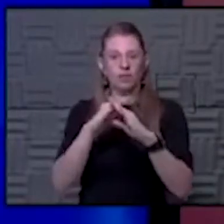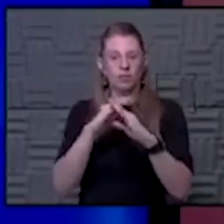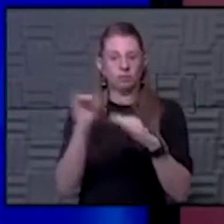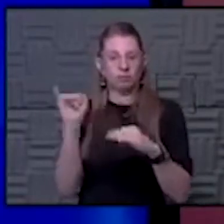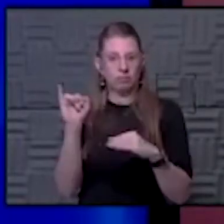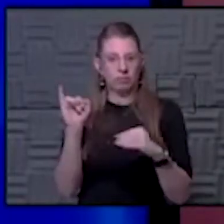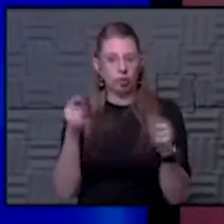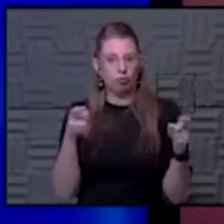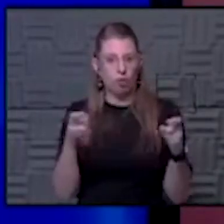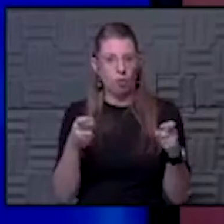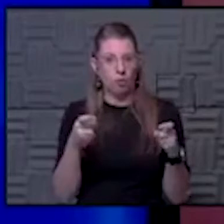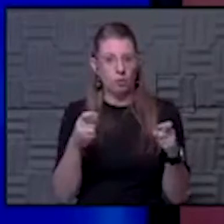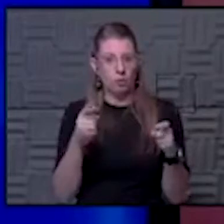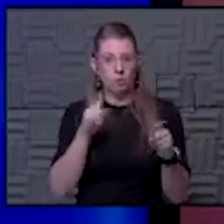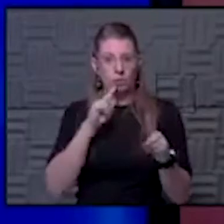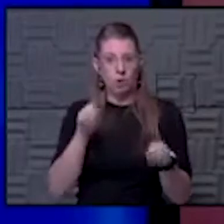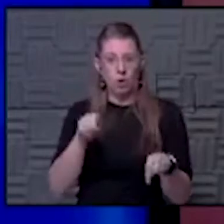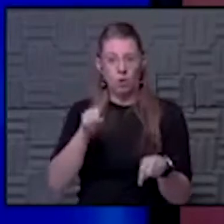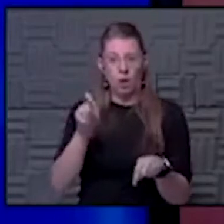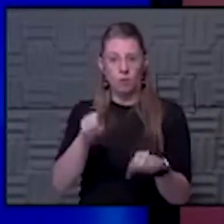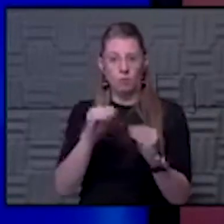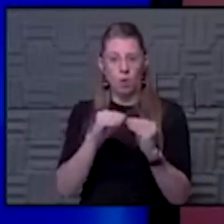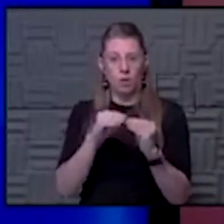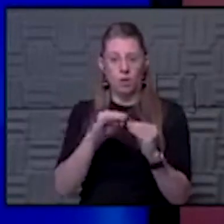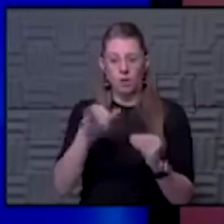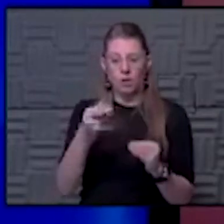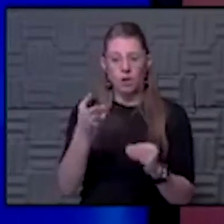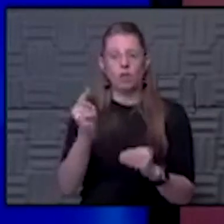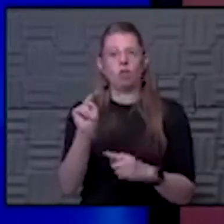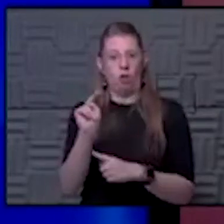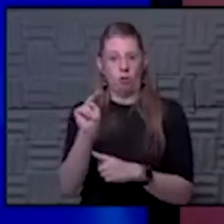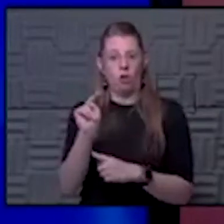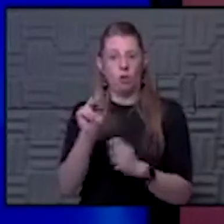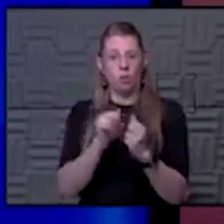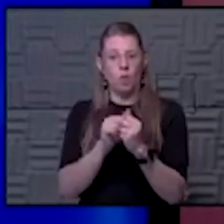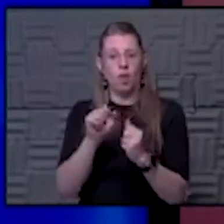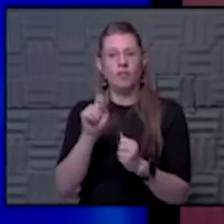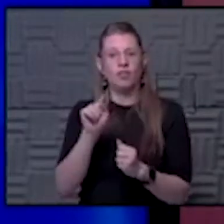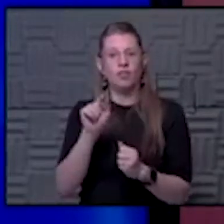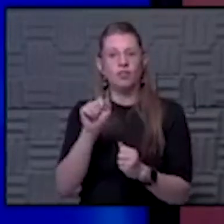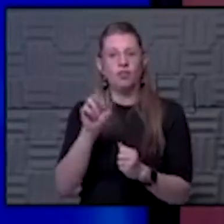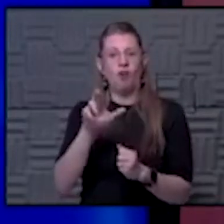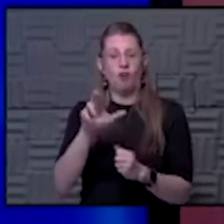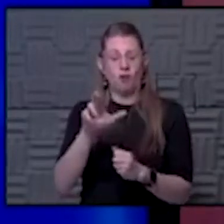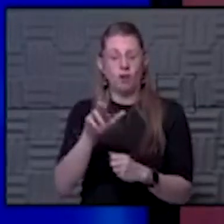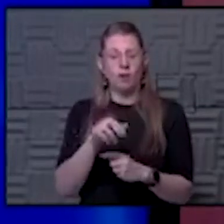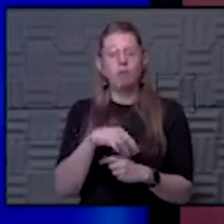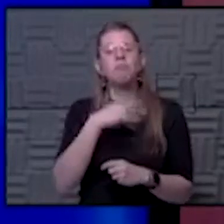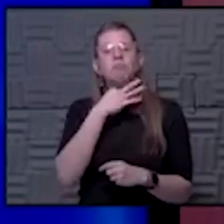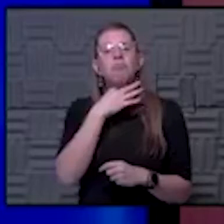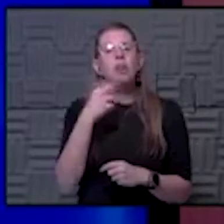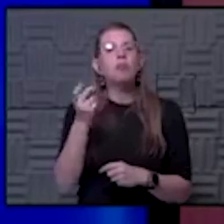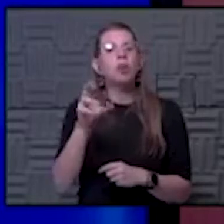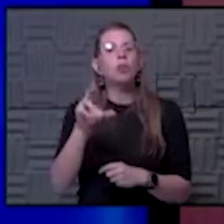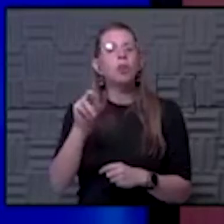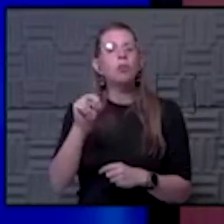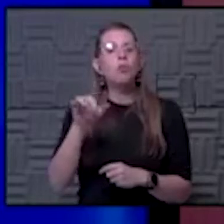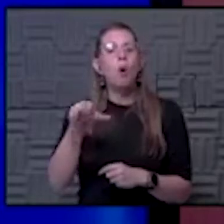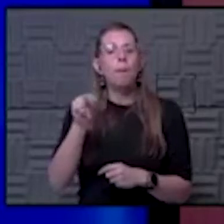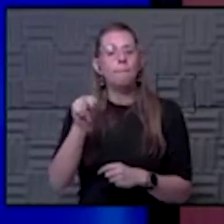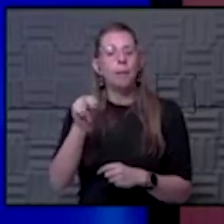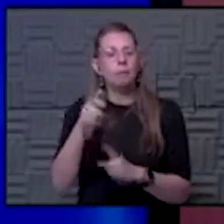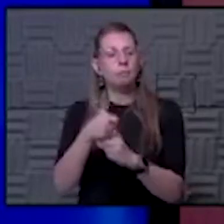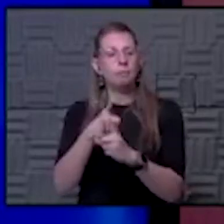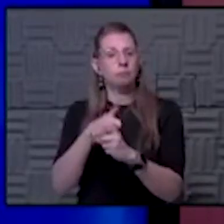reporters? Yeah, hi. This is John Shorman here with the Star. I'm curious if Dr. Norman can kind of address the